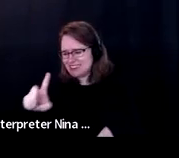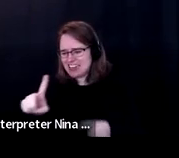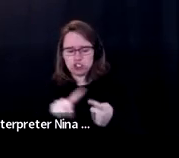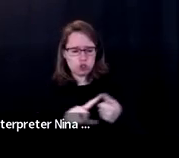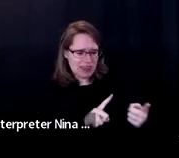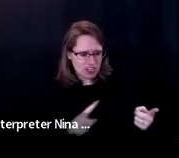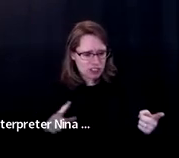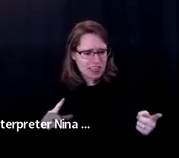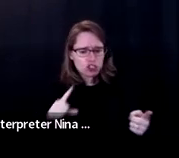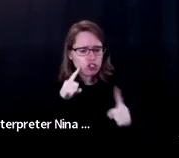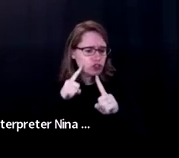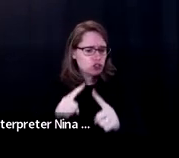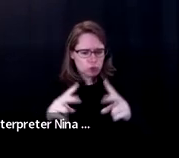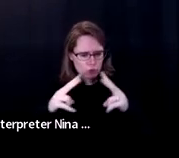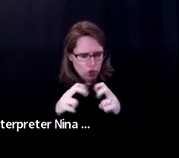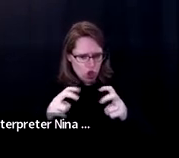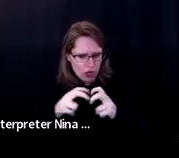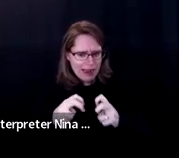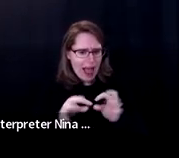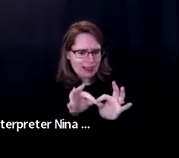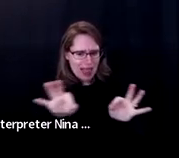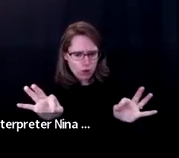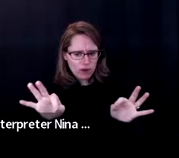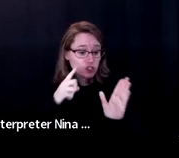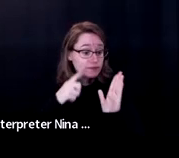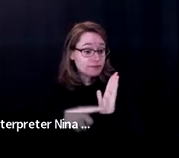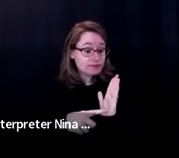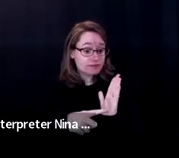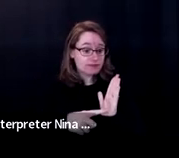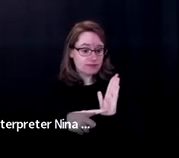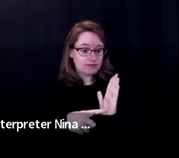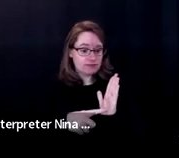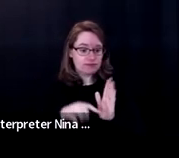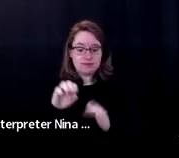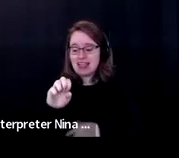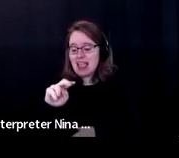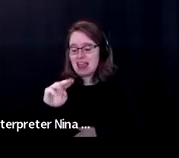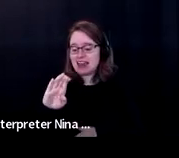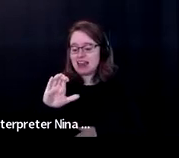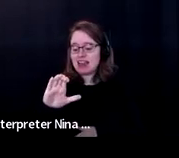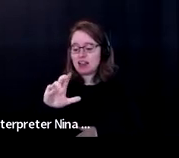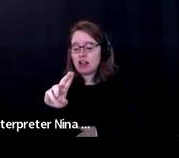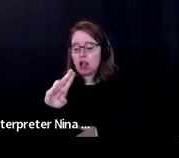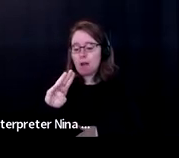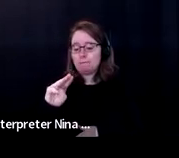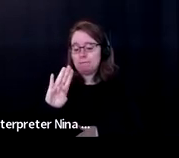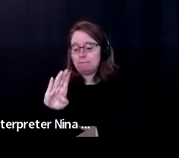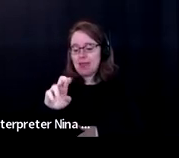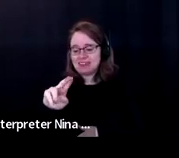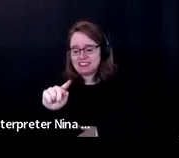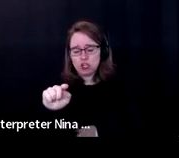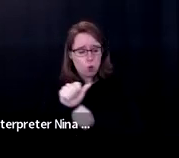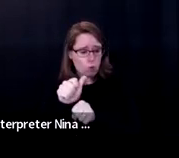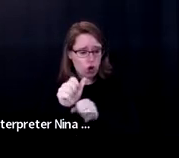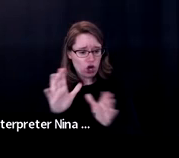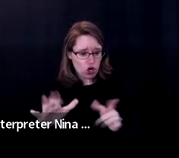at things and language, for example, incumbent worker training, where that's in law that